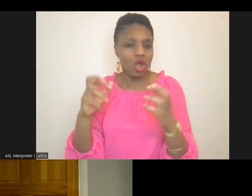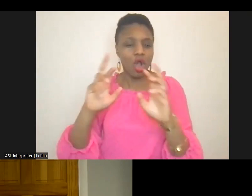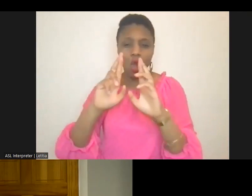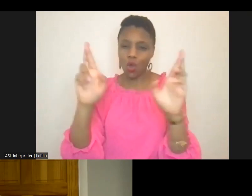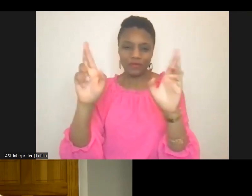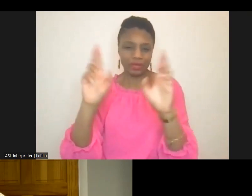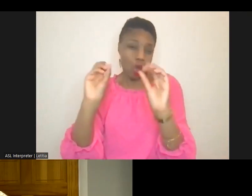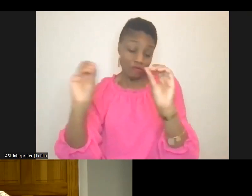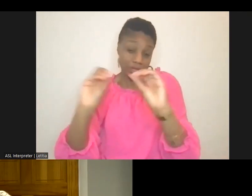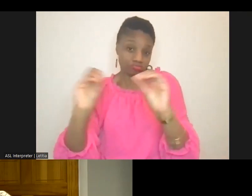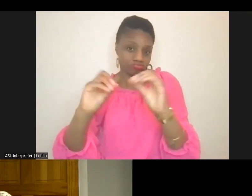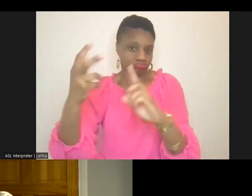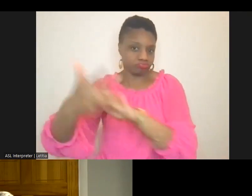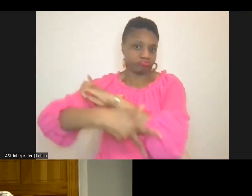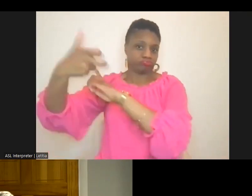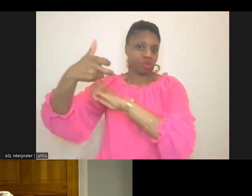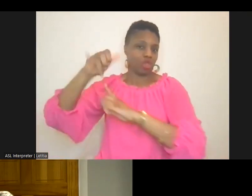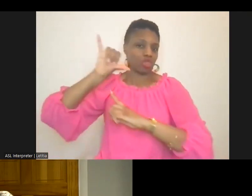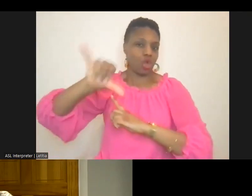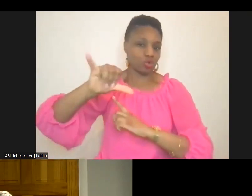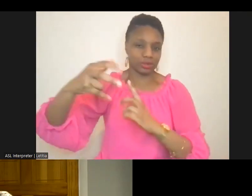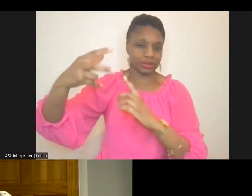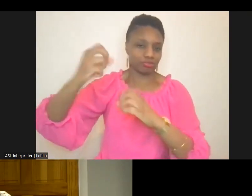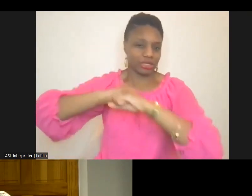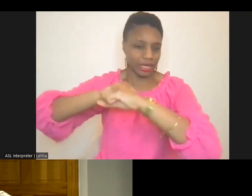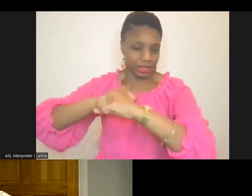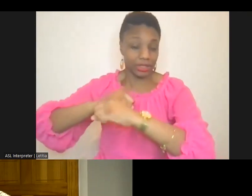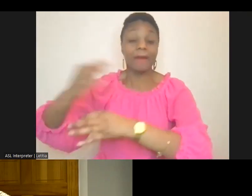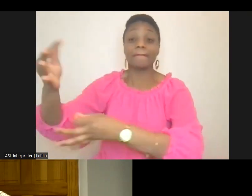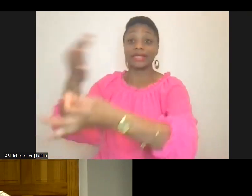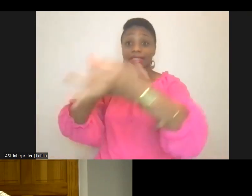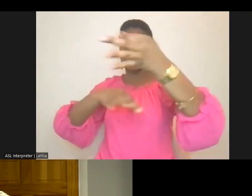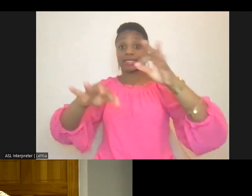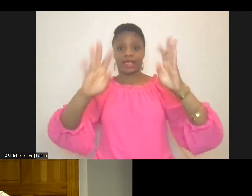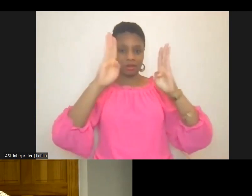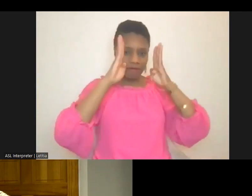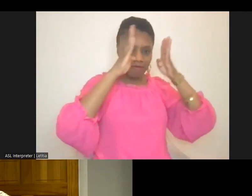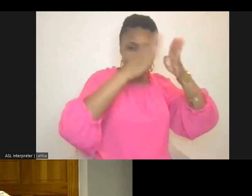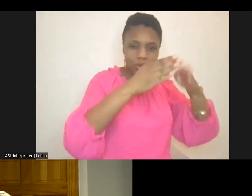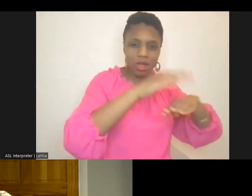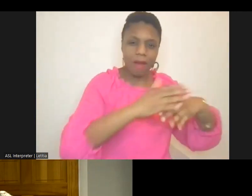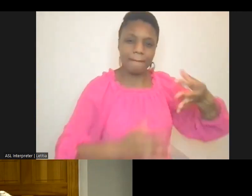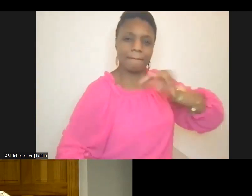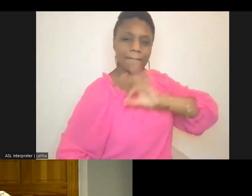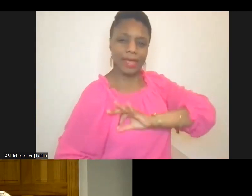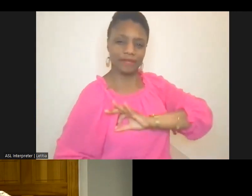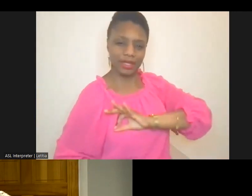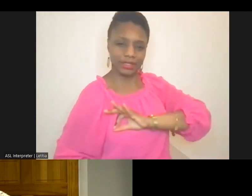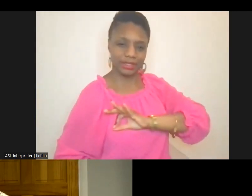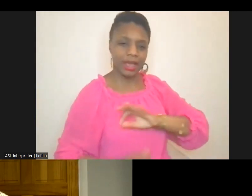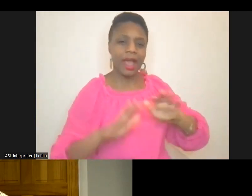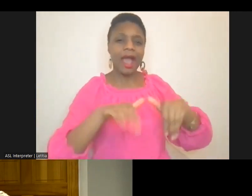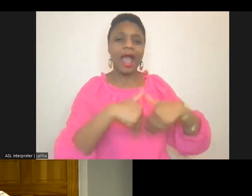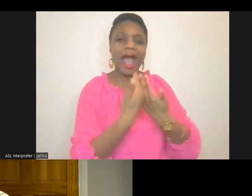away. But what we're going to do is, when we're looking at the benefits, we're going to look at how different census blocks